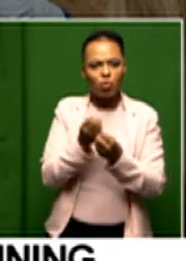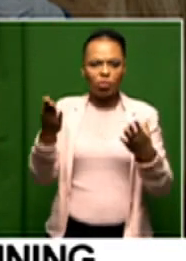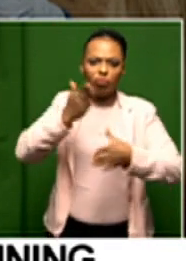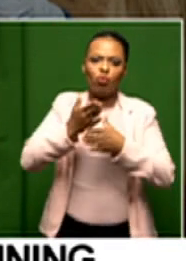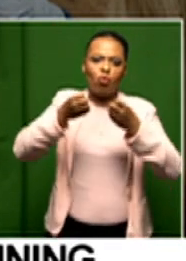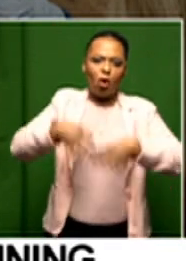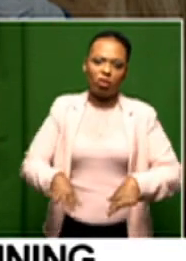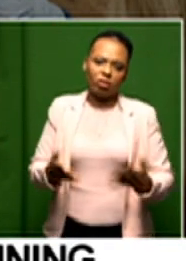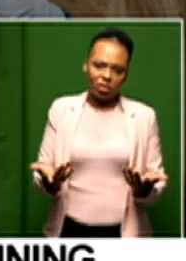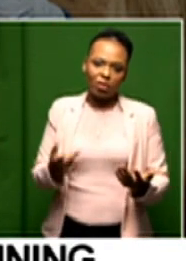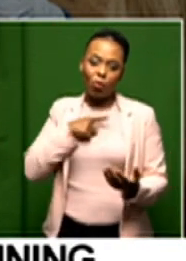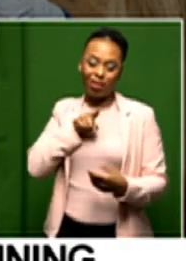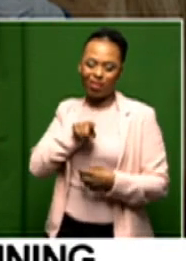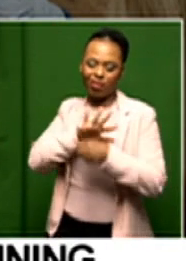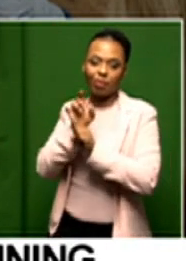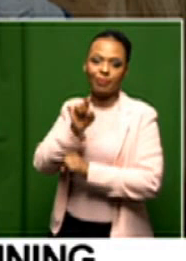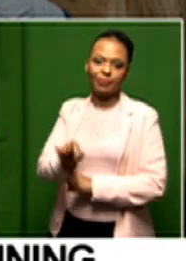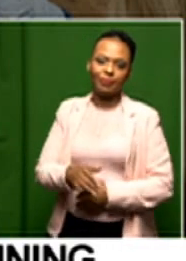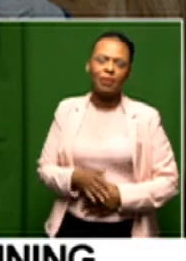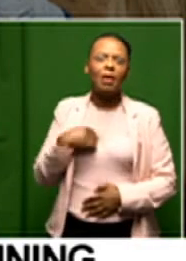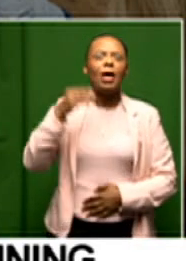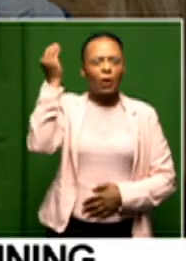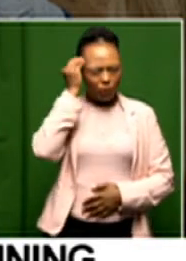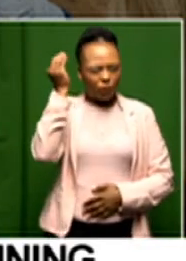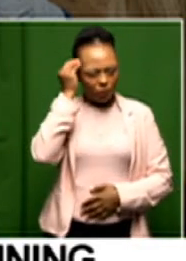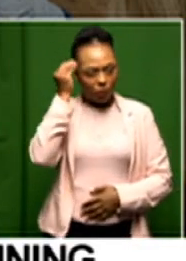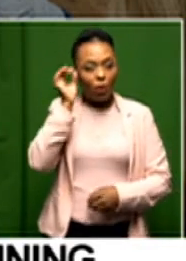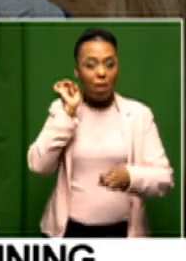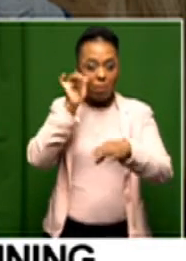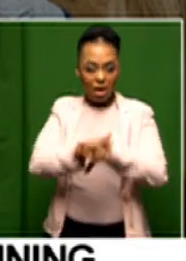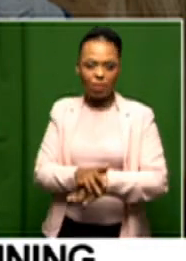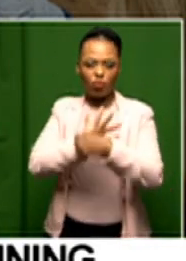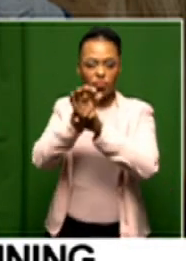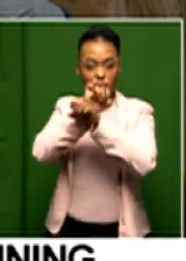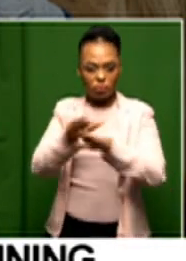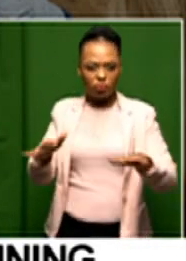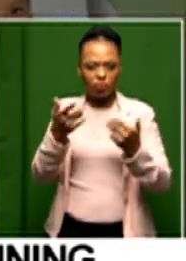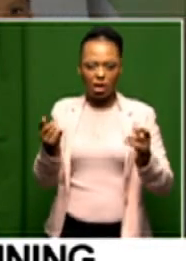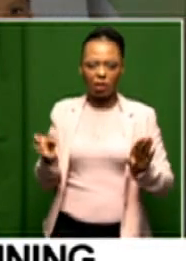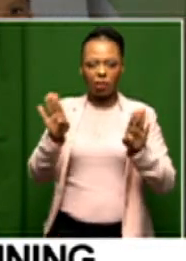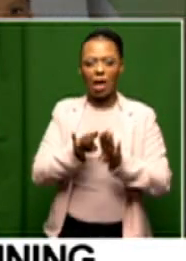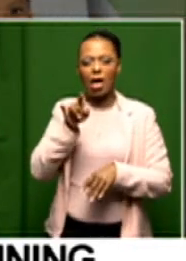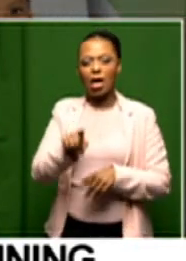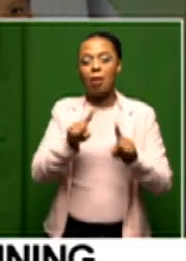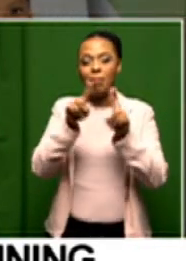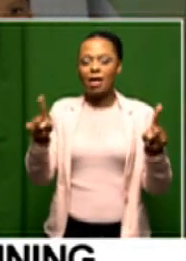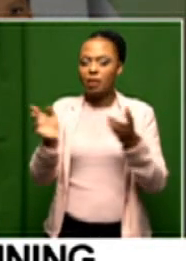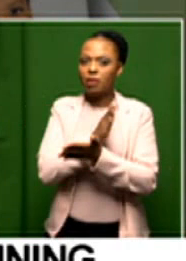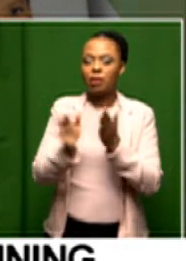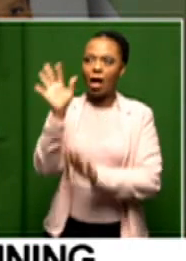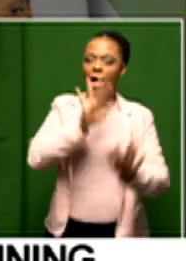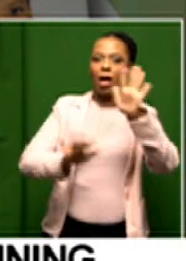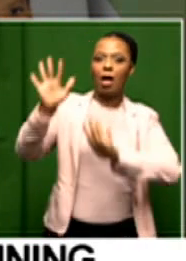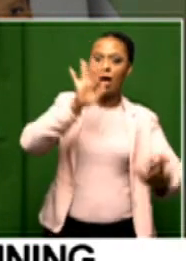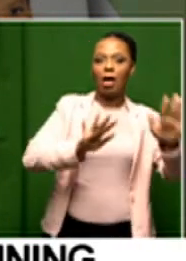jobs. And I know that as much as we are in the middle of a pandemic and we are in the middle of a storm, but there are people